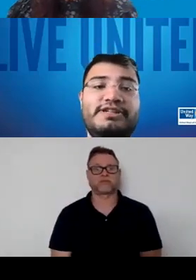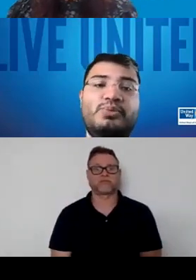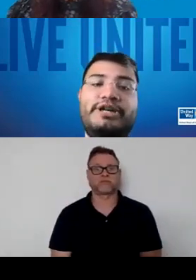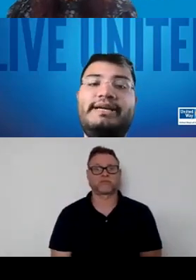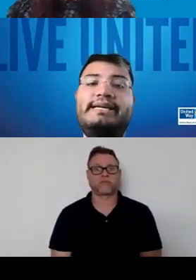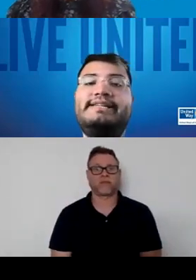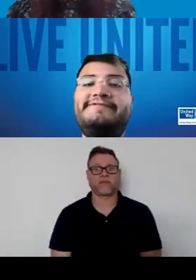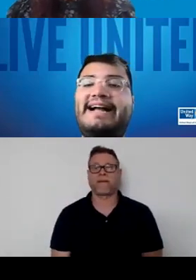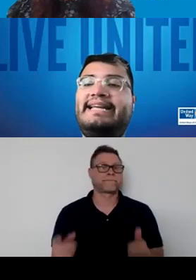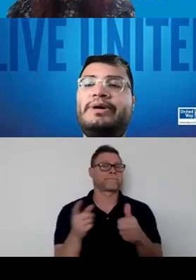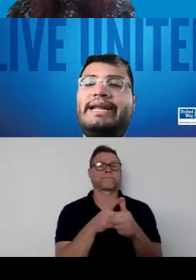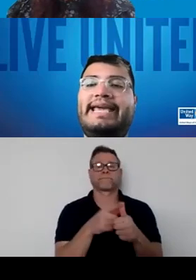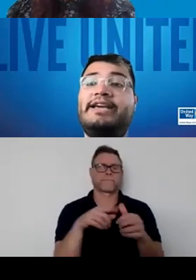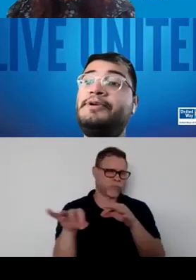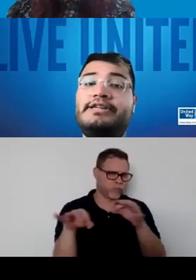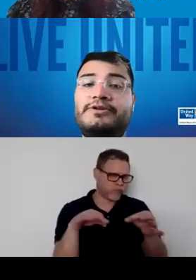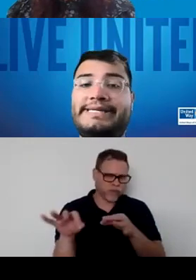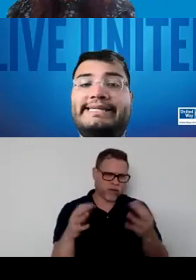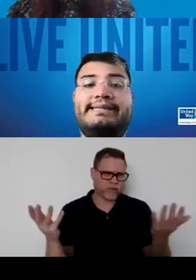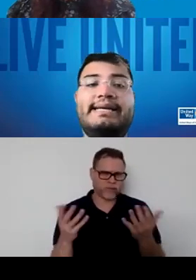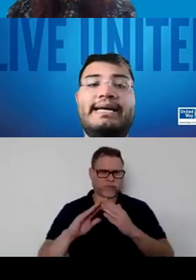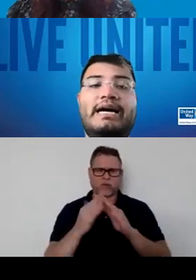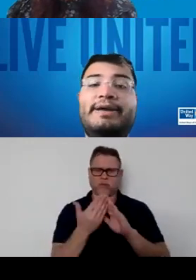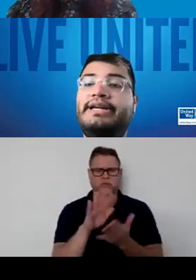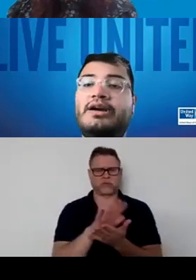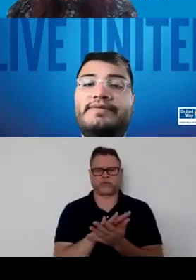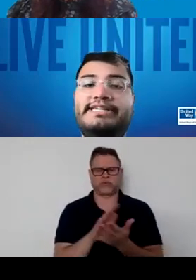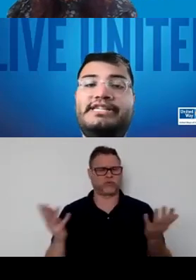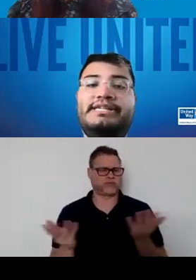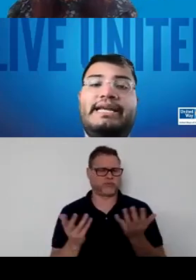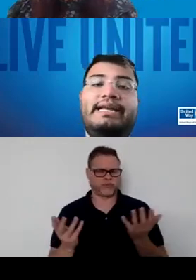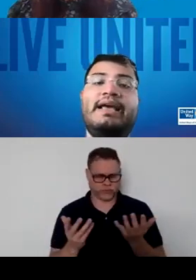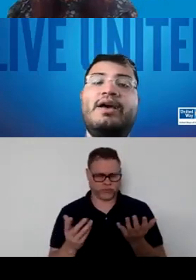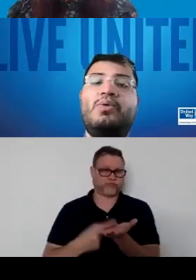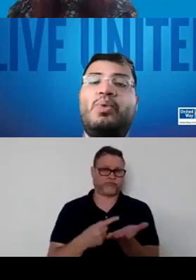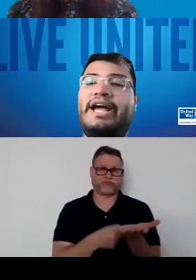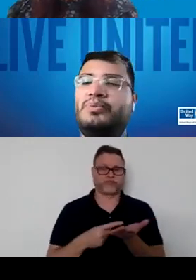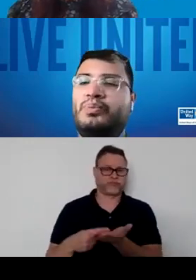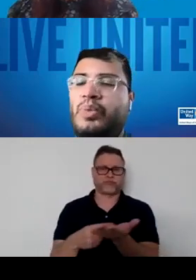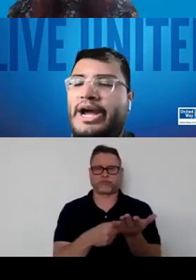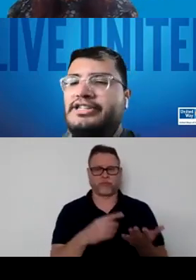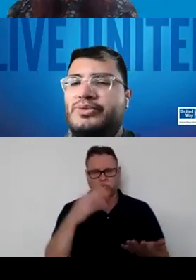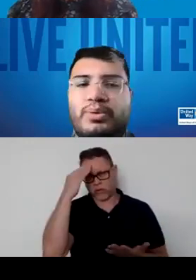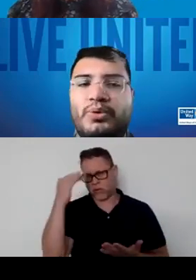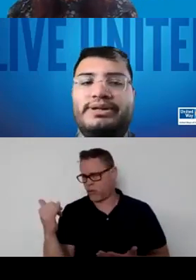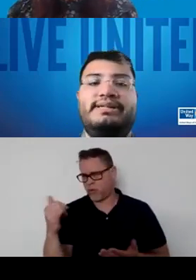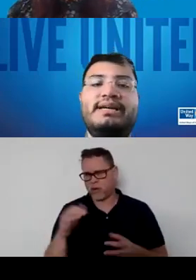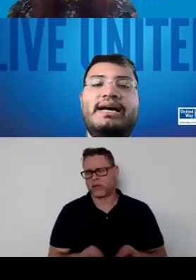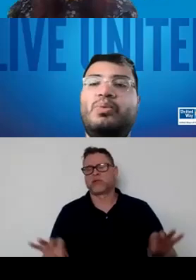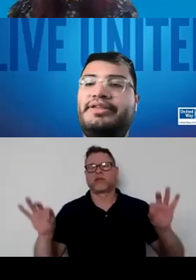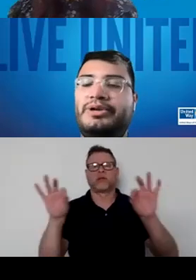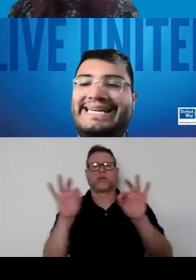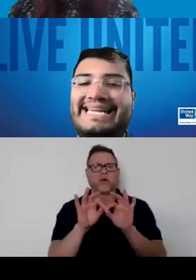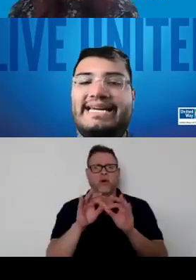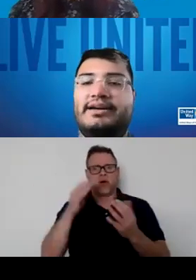So first, we're going to be defining what a community school is and rooting our conversation in why they're so important,